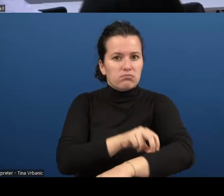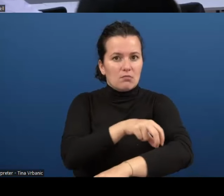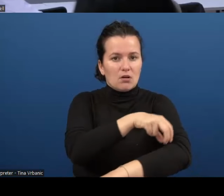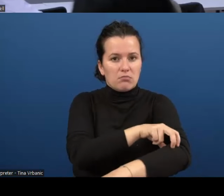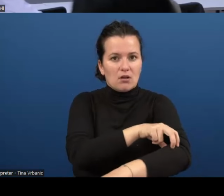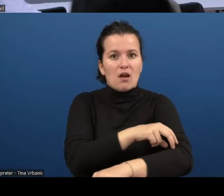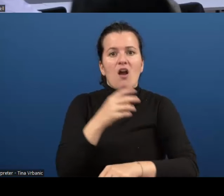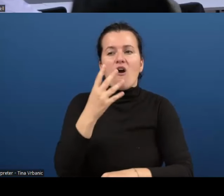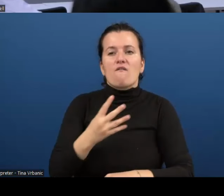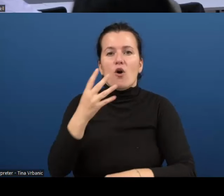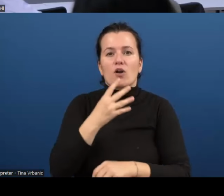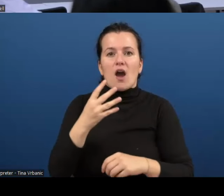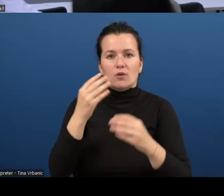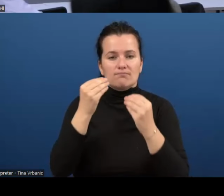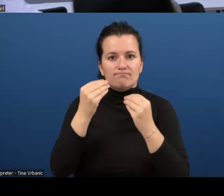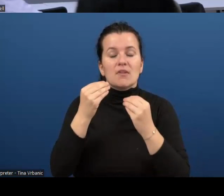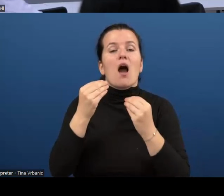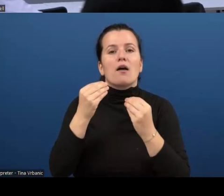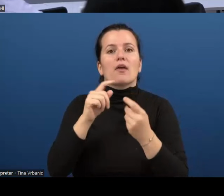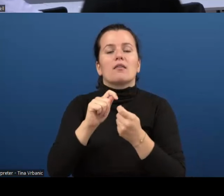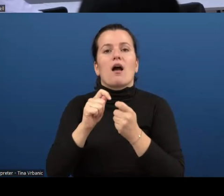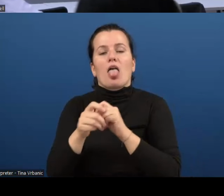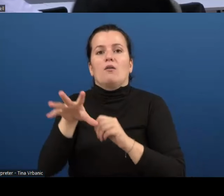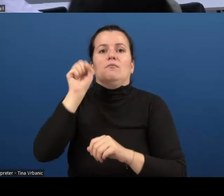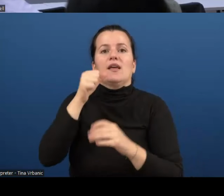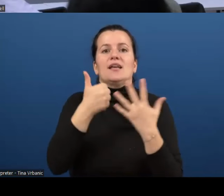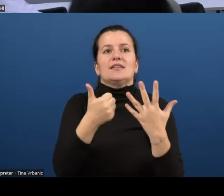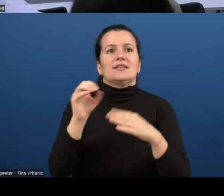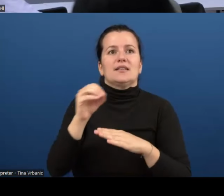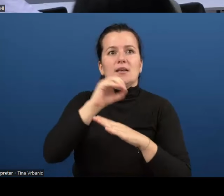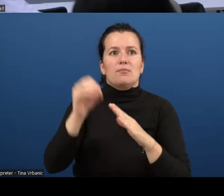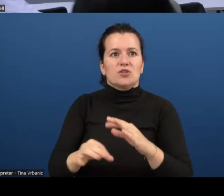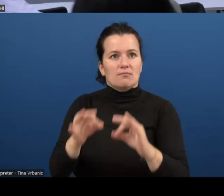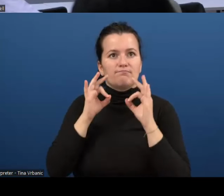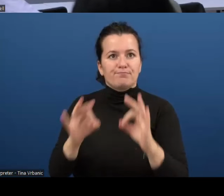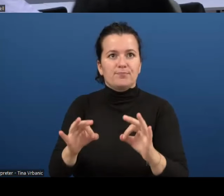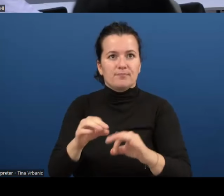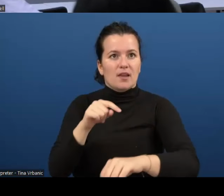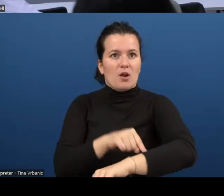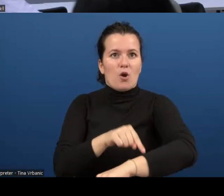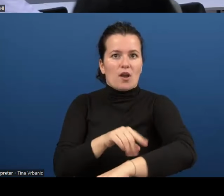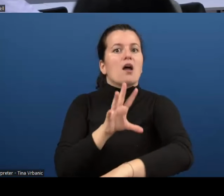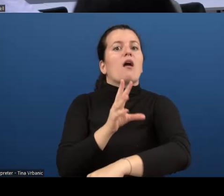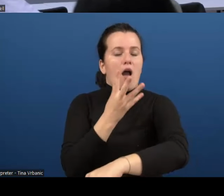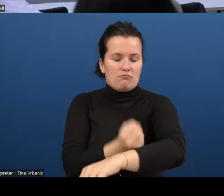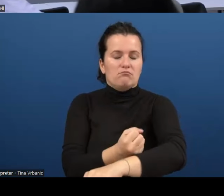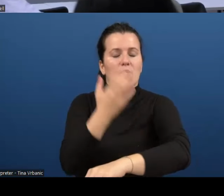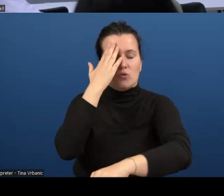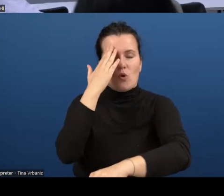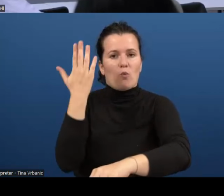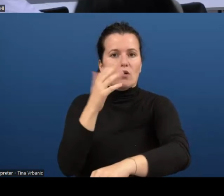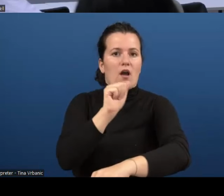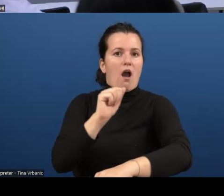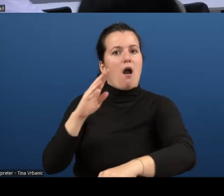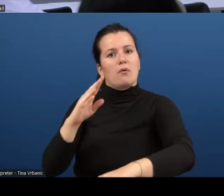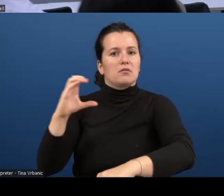hours. I tried it on at a conference, and indeed I could, within a few minutes, I could